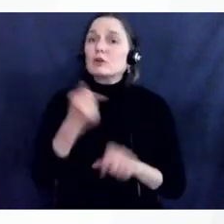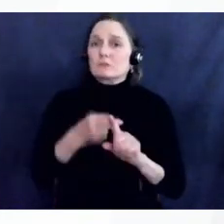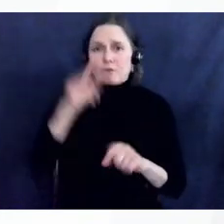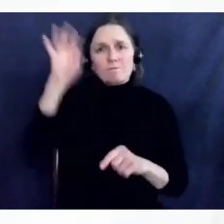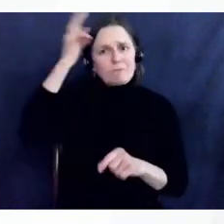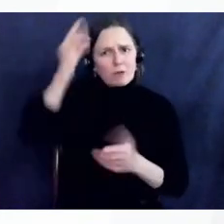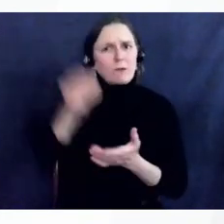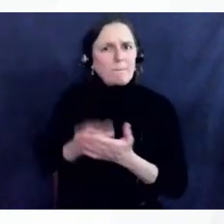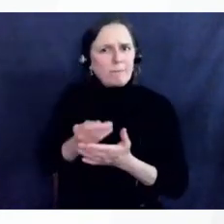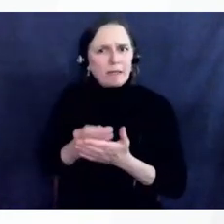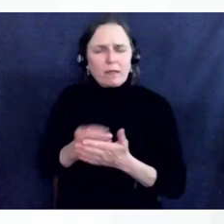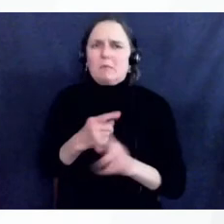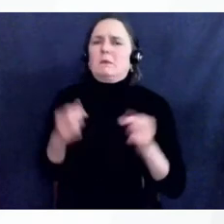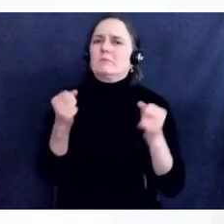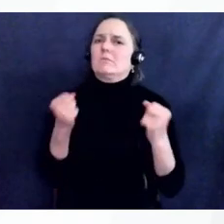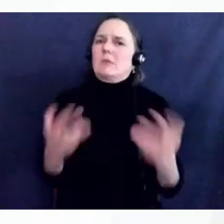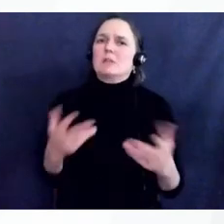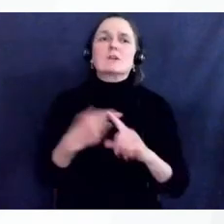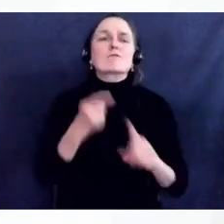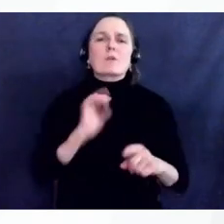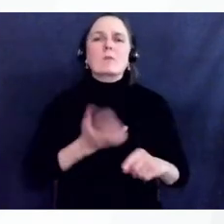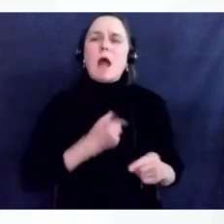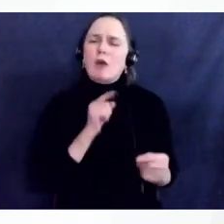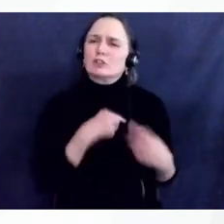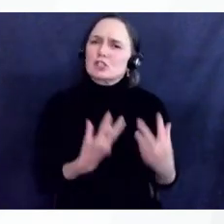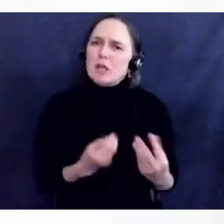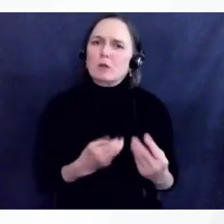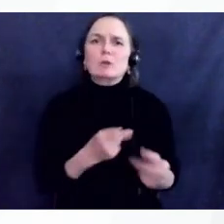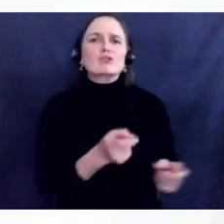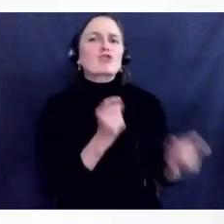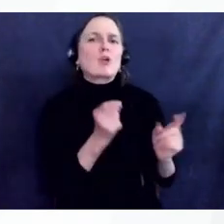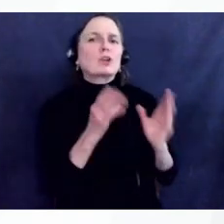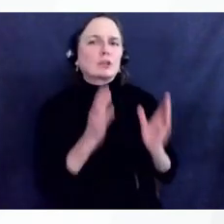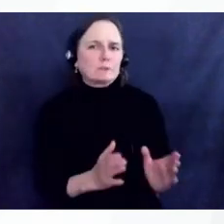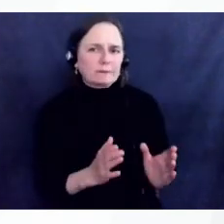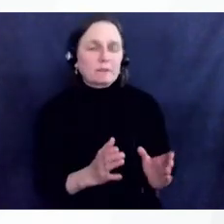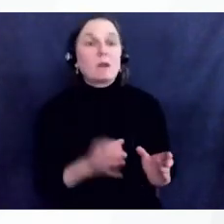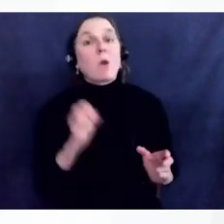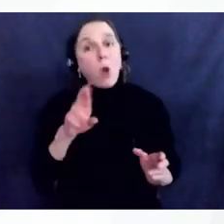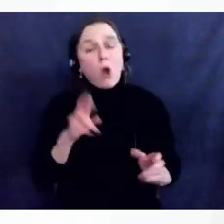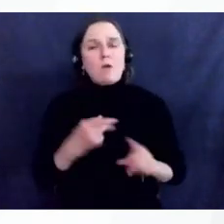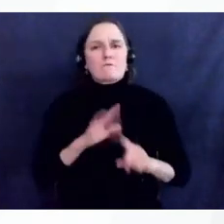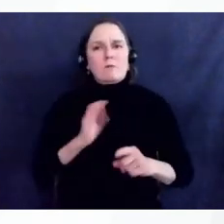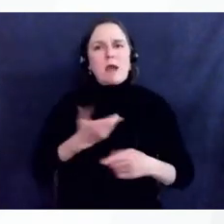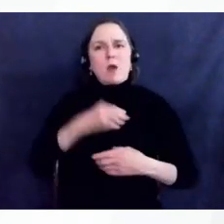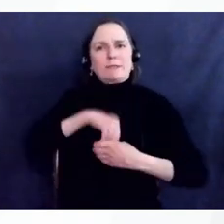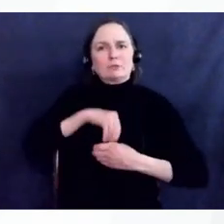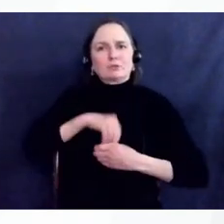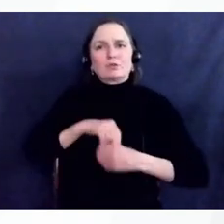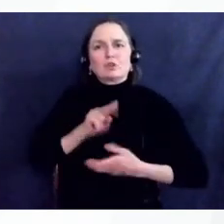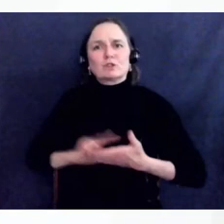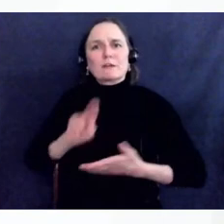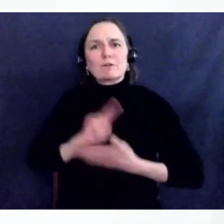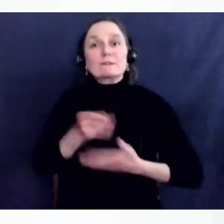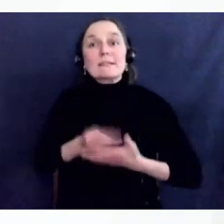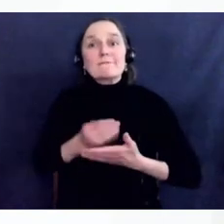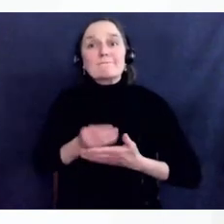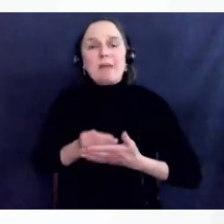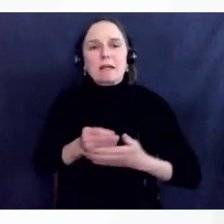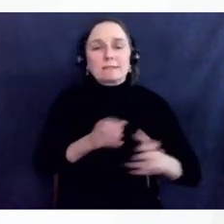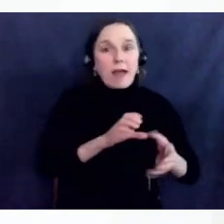from our generous donors and from redirected university funds. The response from our faculty has